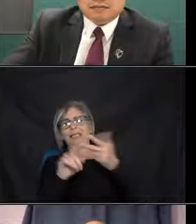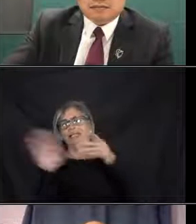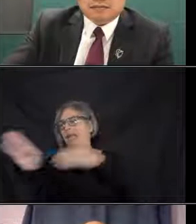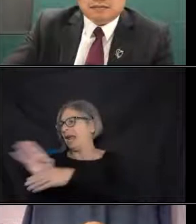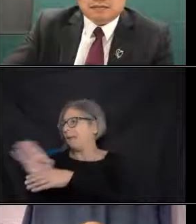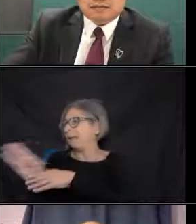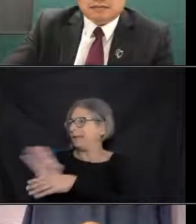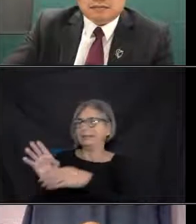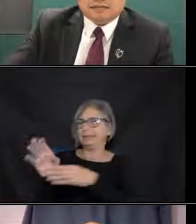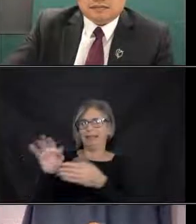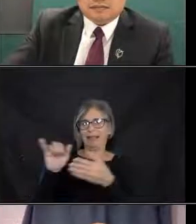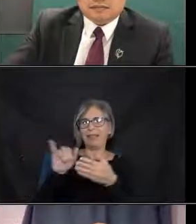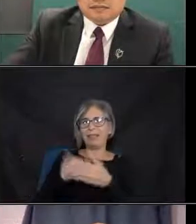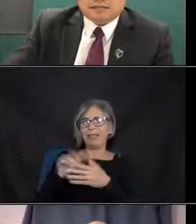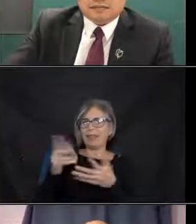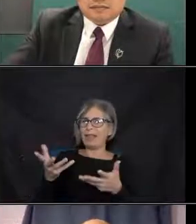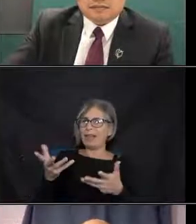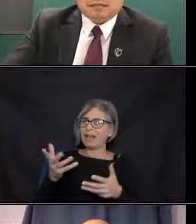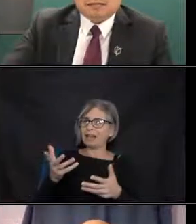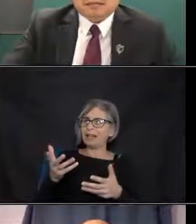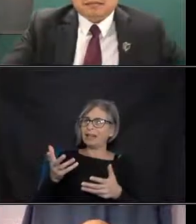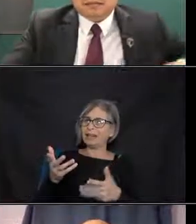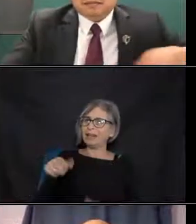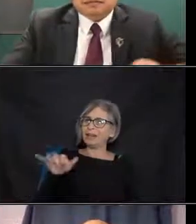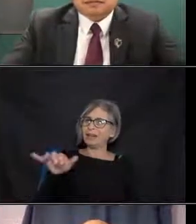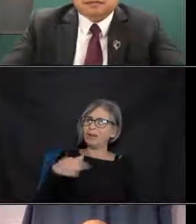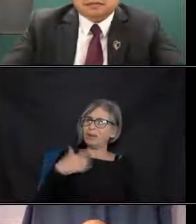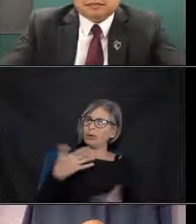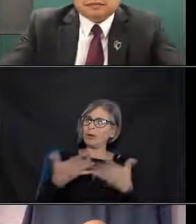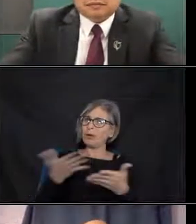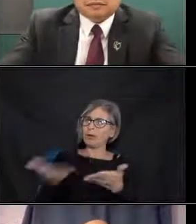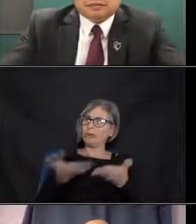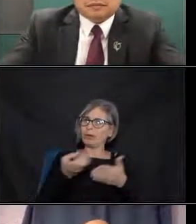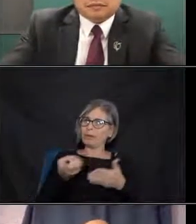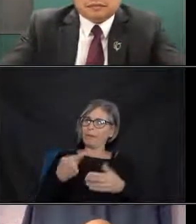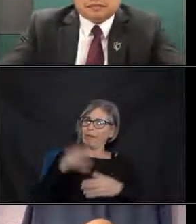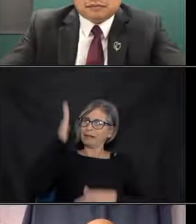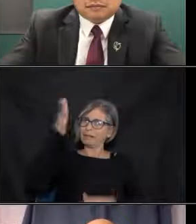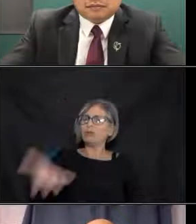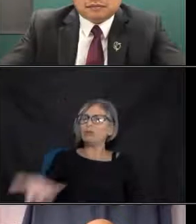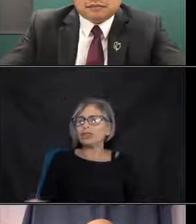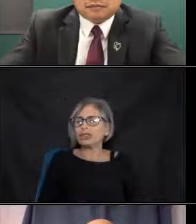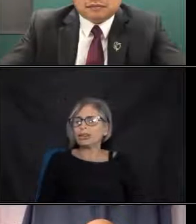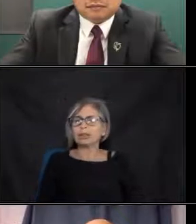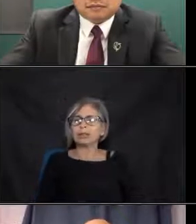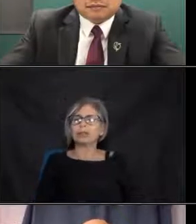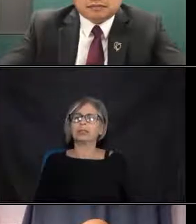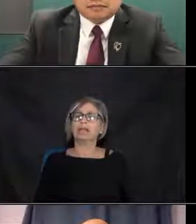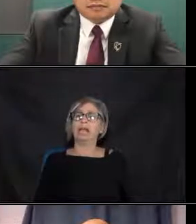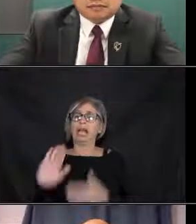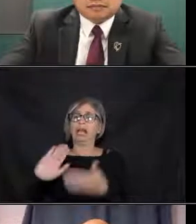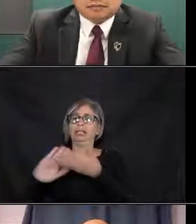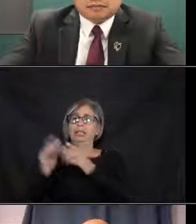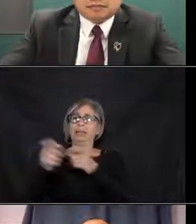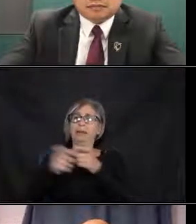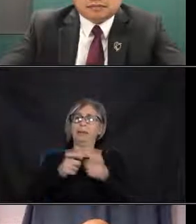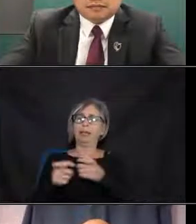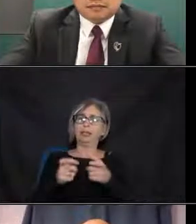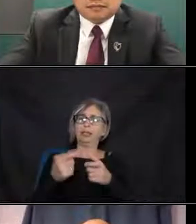and that is something that we may want to do in the future. In addition, our city manager told me we used to